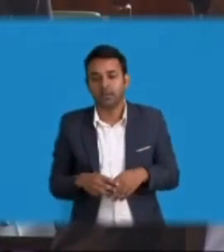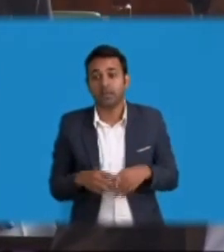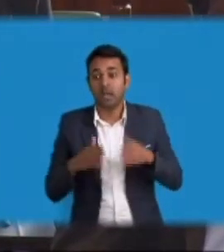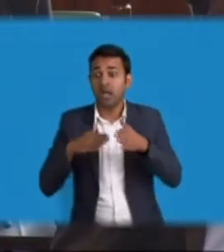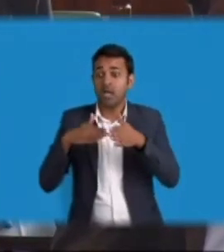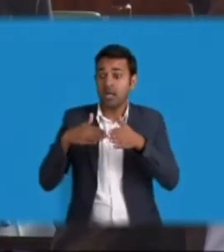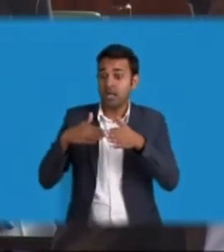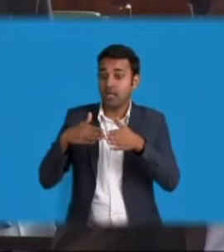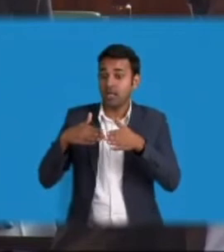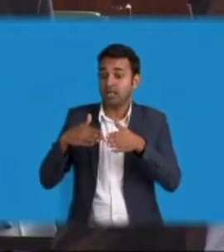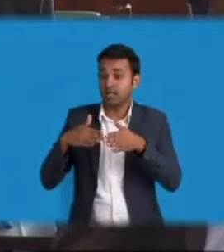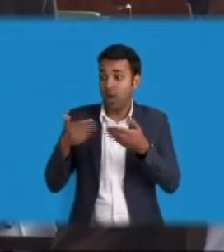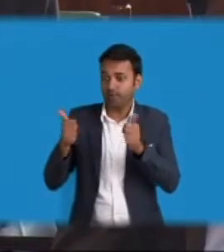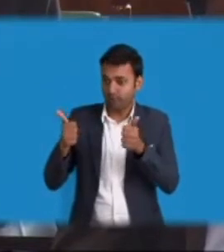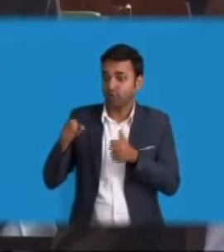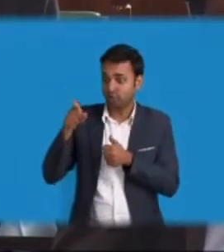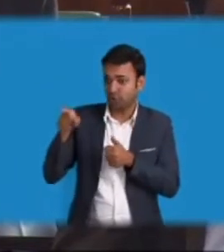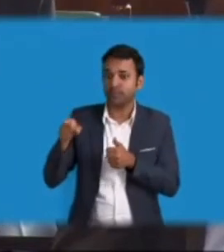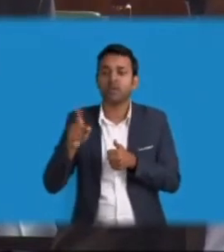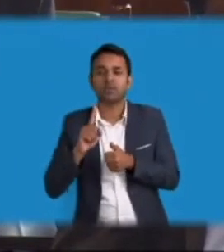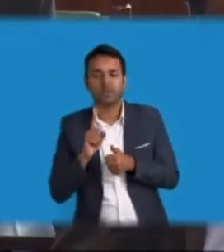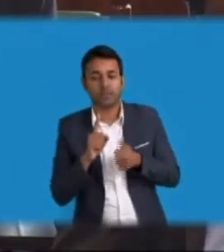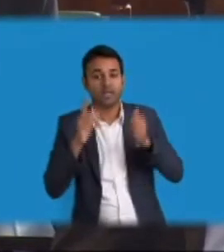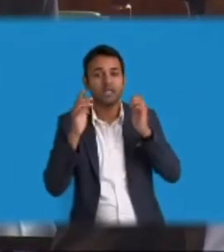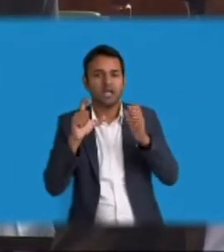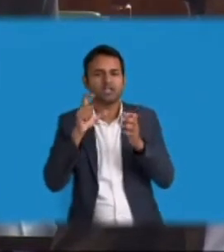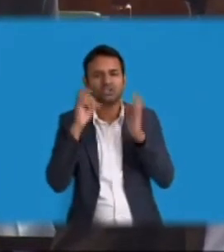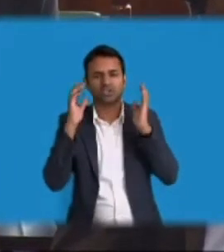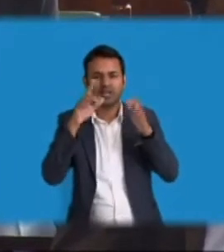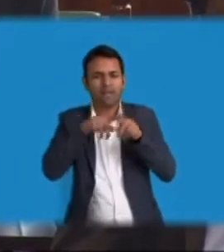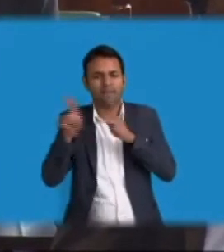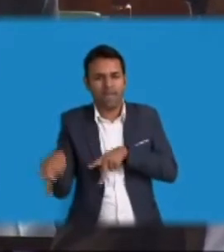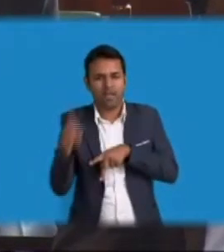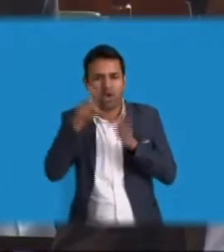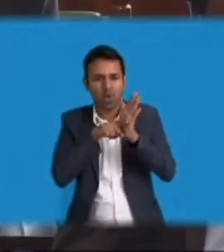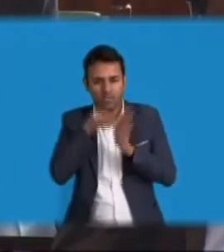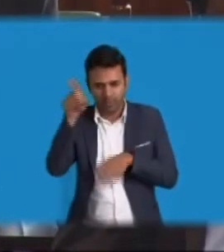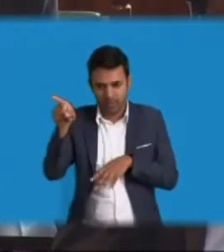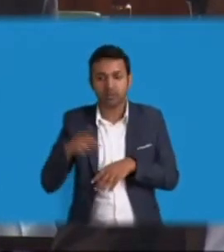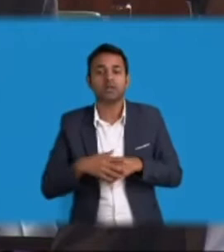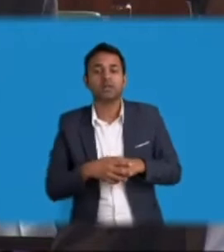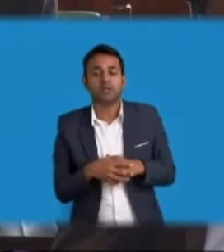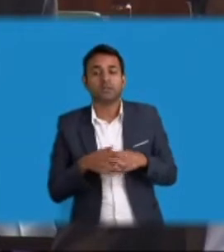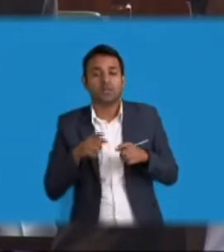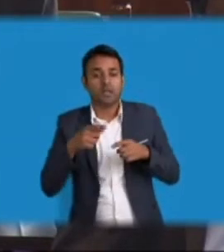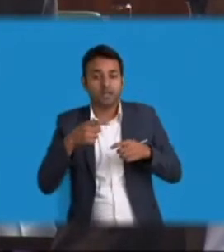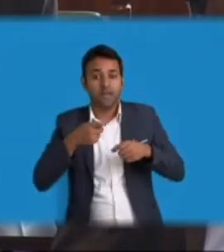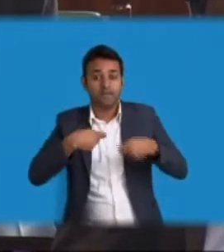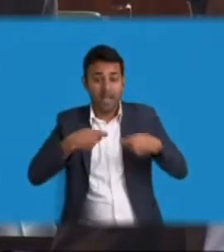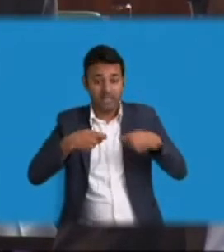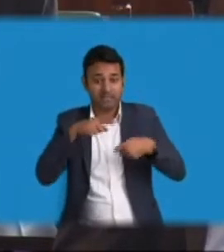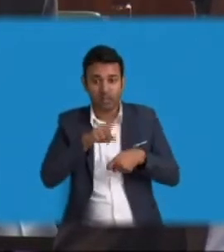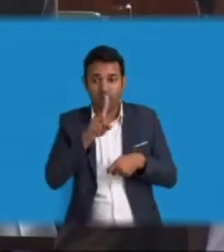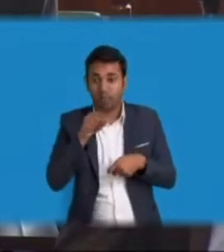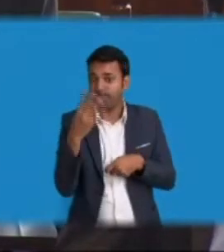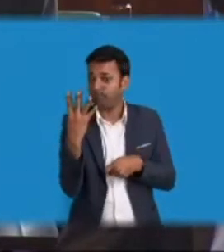Park upgrade with a total cost of 5.5 million, market extension at a cost of 1.4 million, and Madam